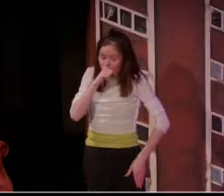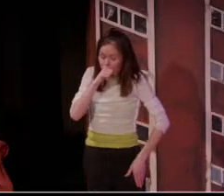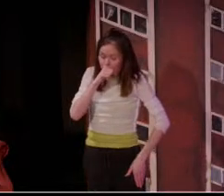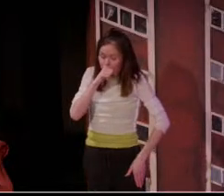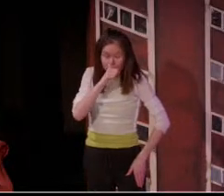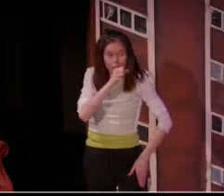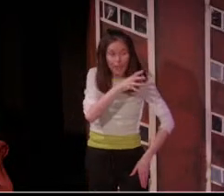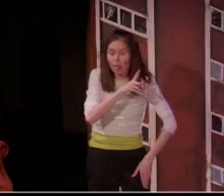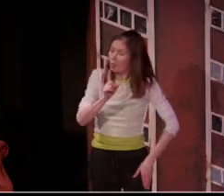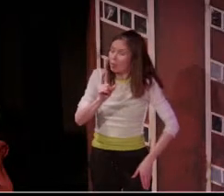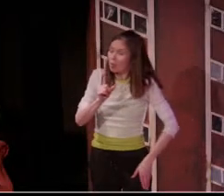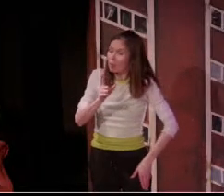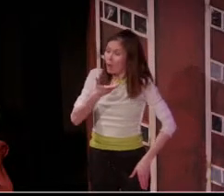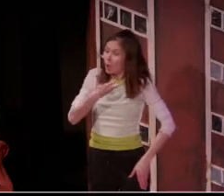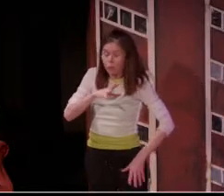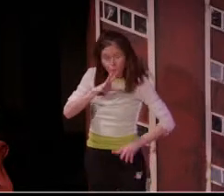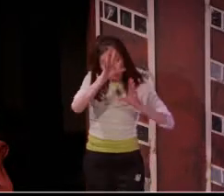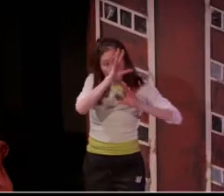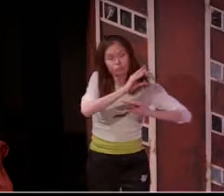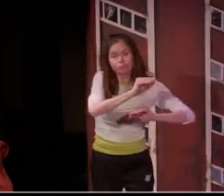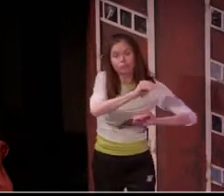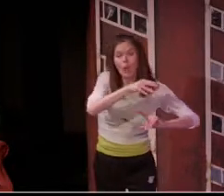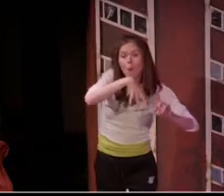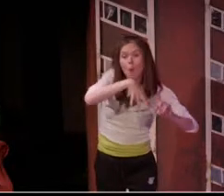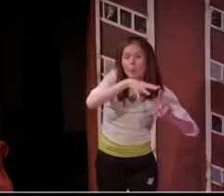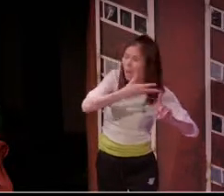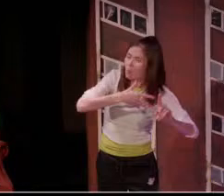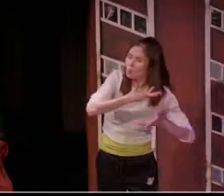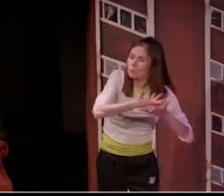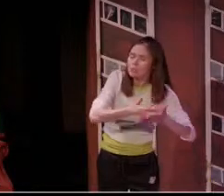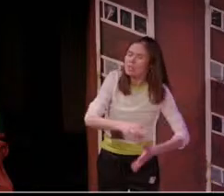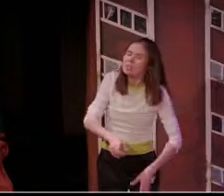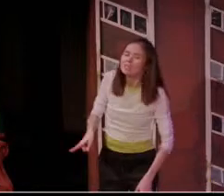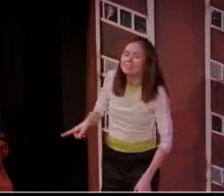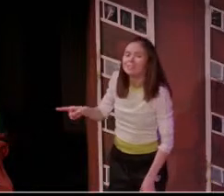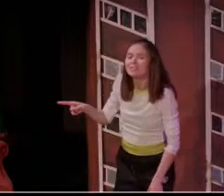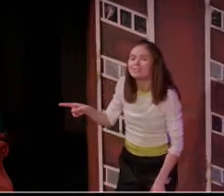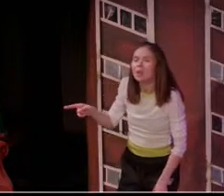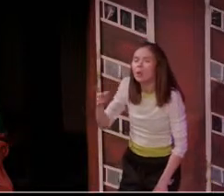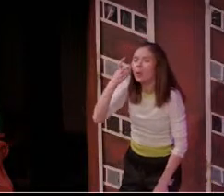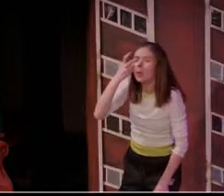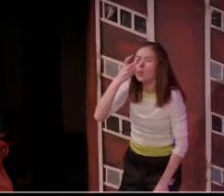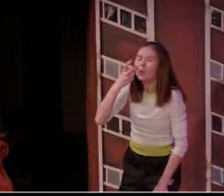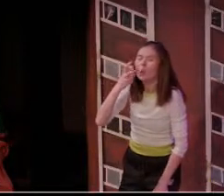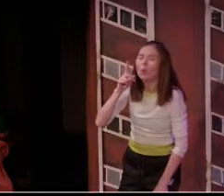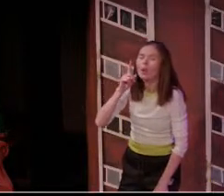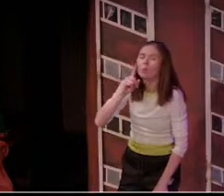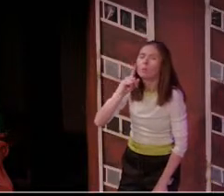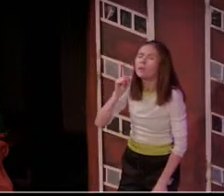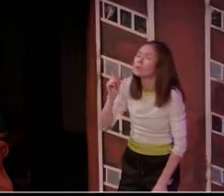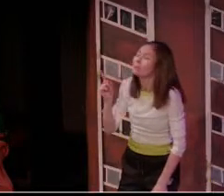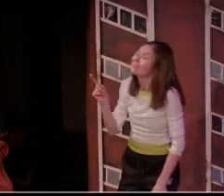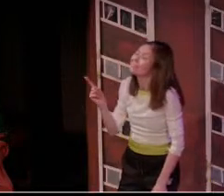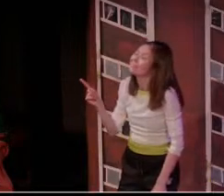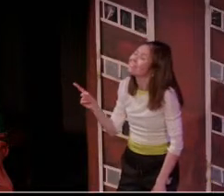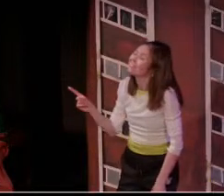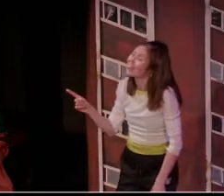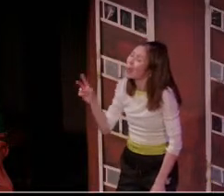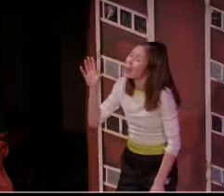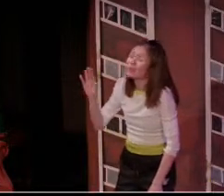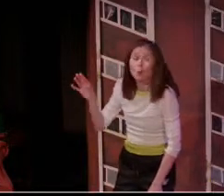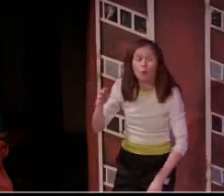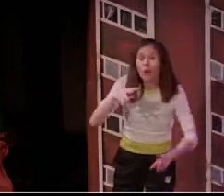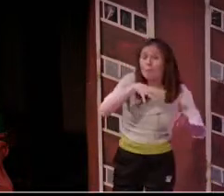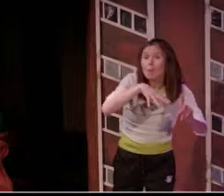them within the hour if I can get to speak with him. Old woman, you are wasting your time. Why? Well, because sir? Polixenes is not